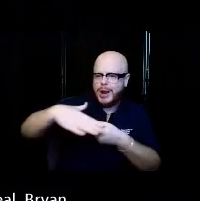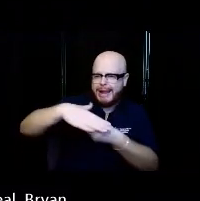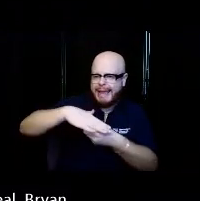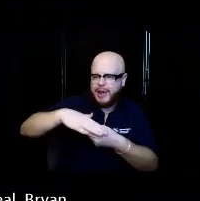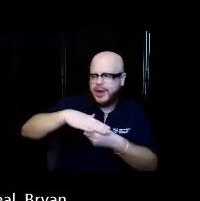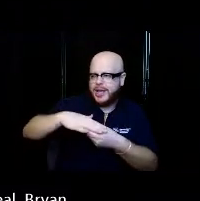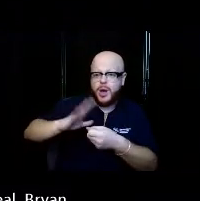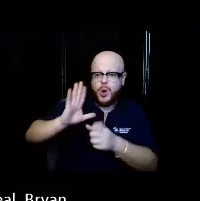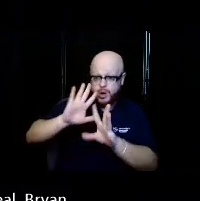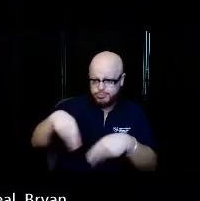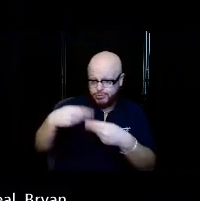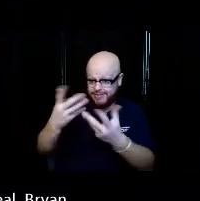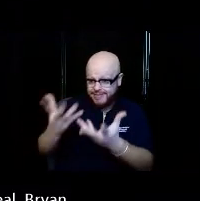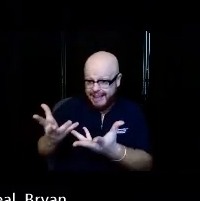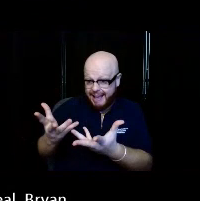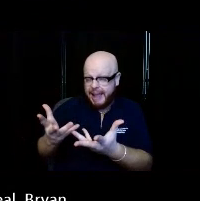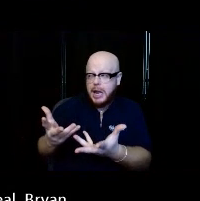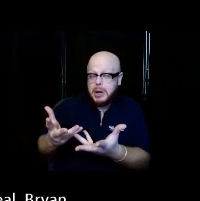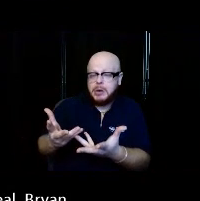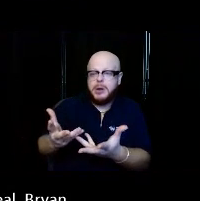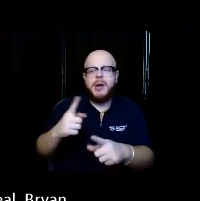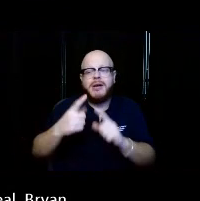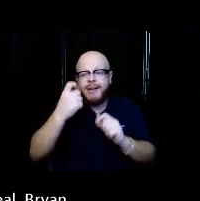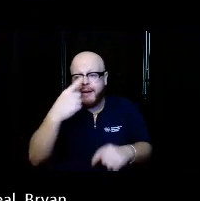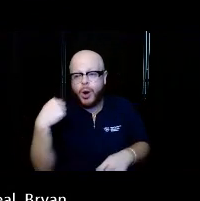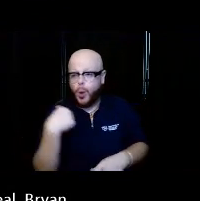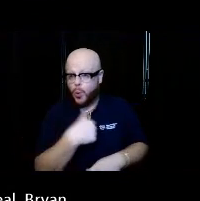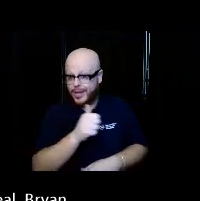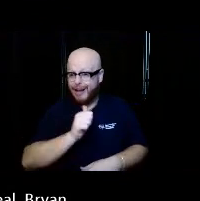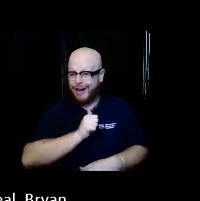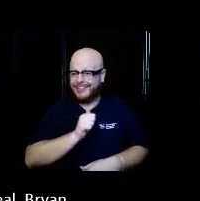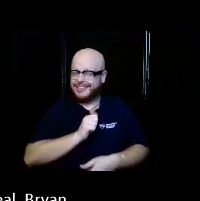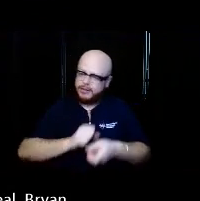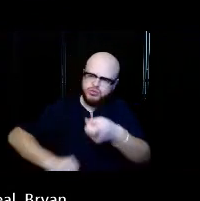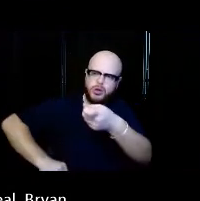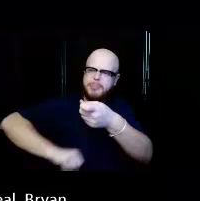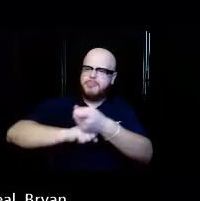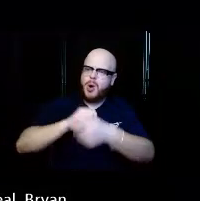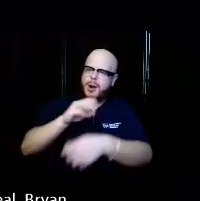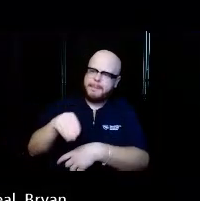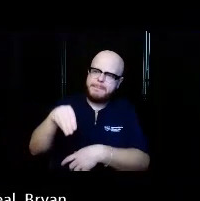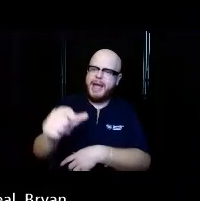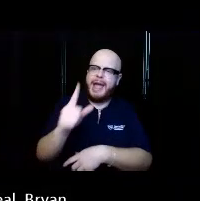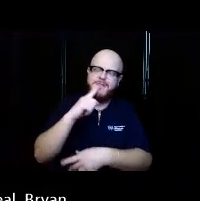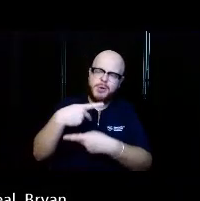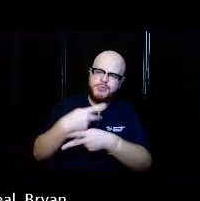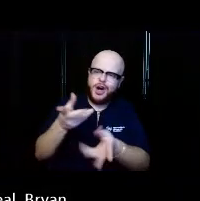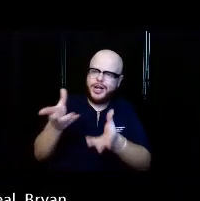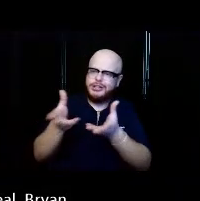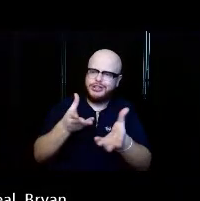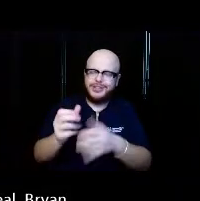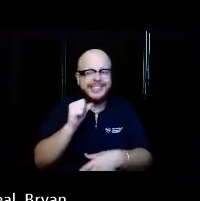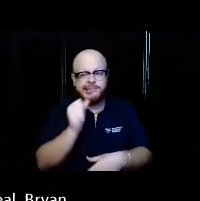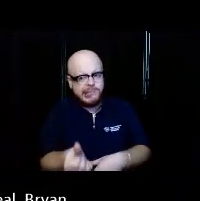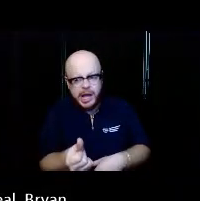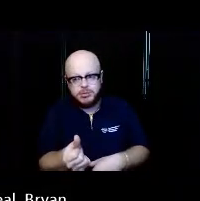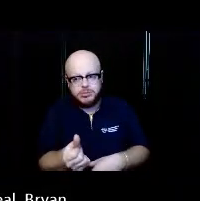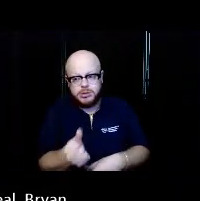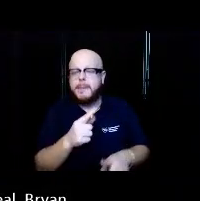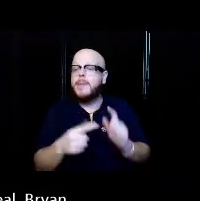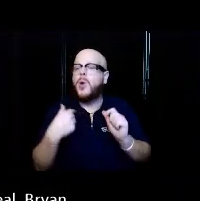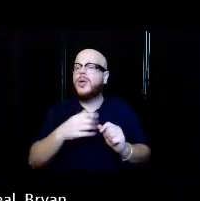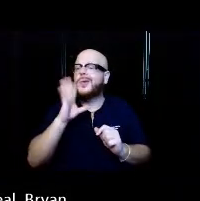don't endorse products and services, but we certainly can identify who might be able to provide that service for your